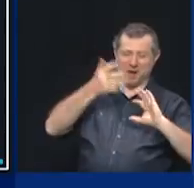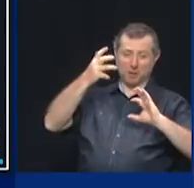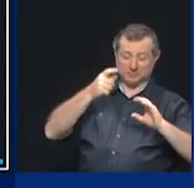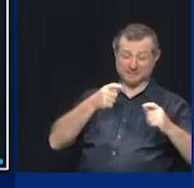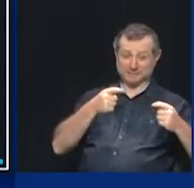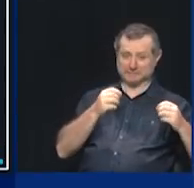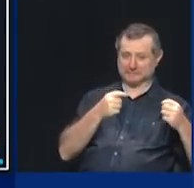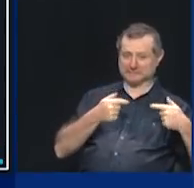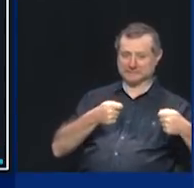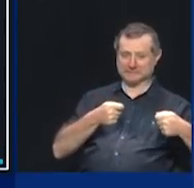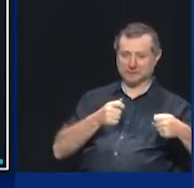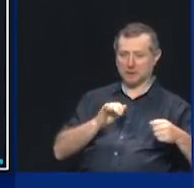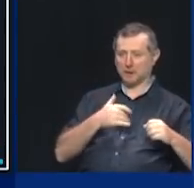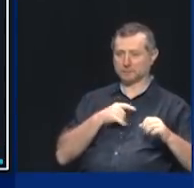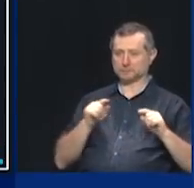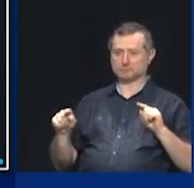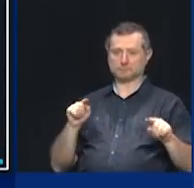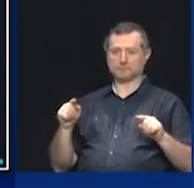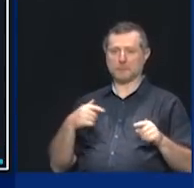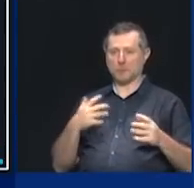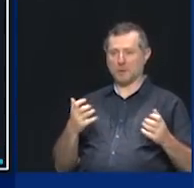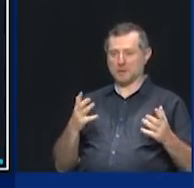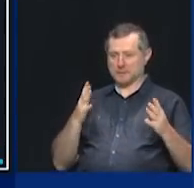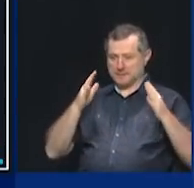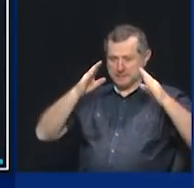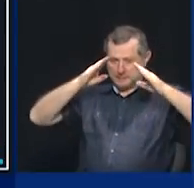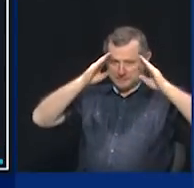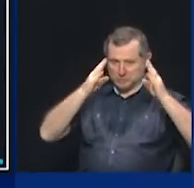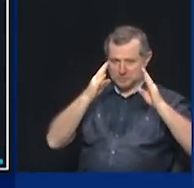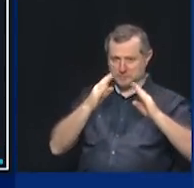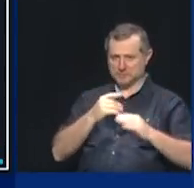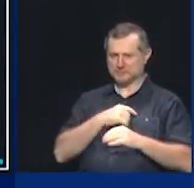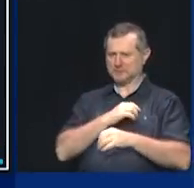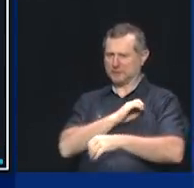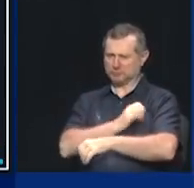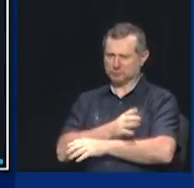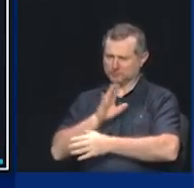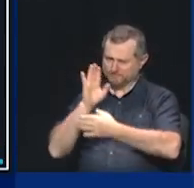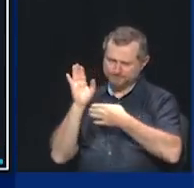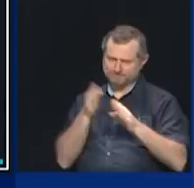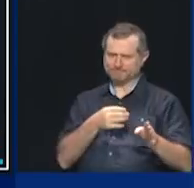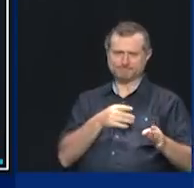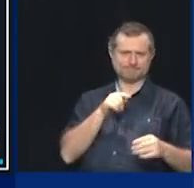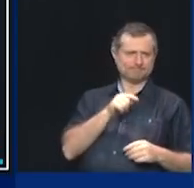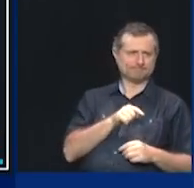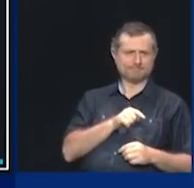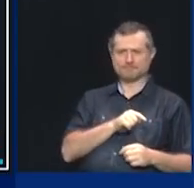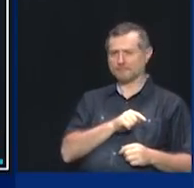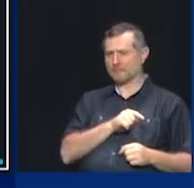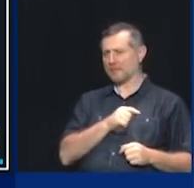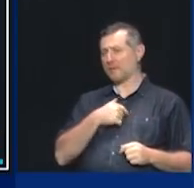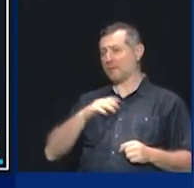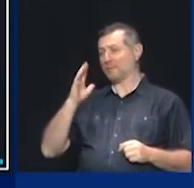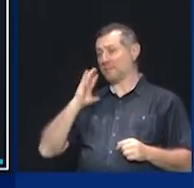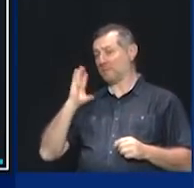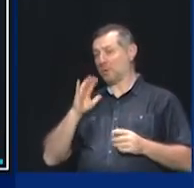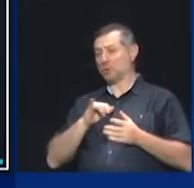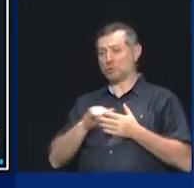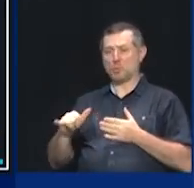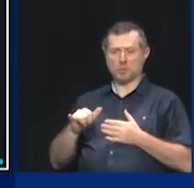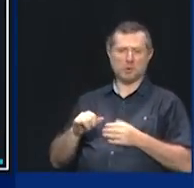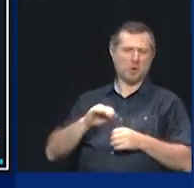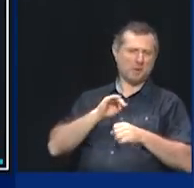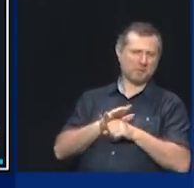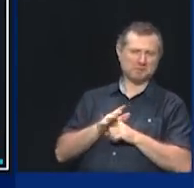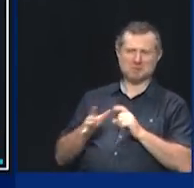the same level of attention, the same level of energy. Look what we did with COVID. We had the highest infection rate in the United States